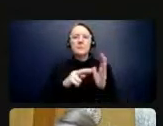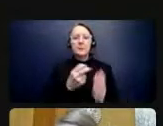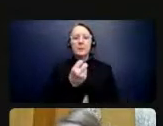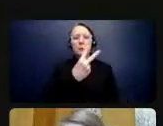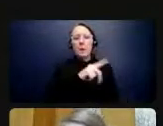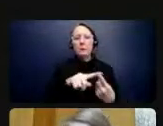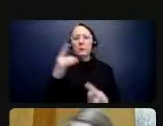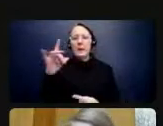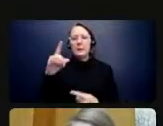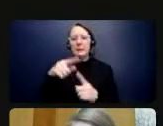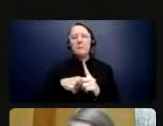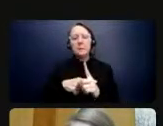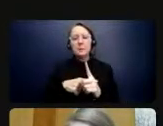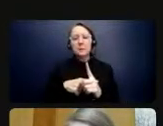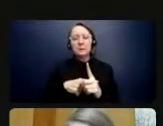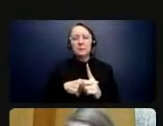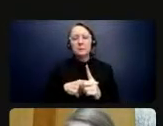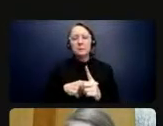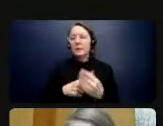months.